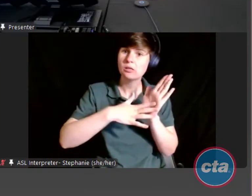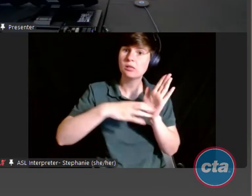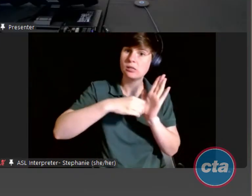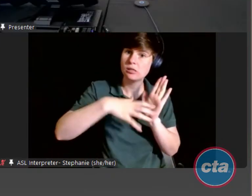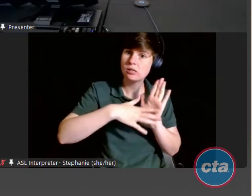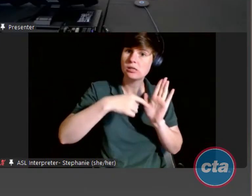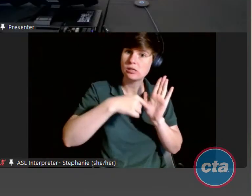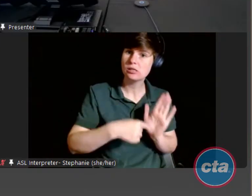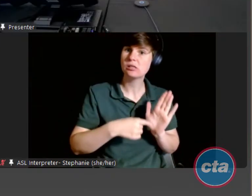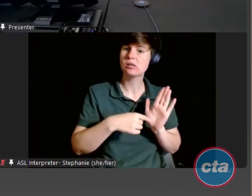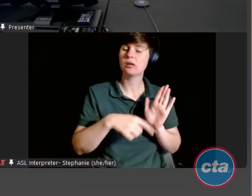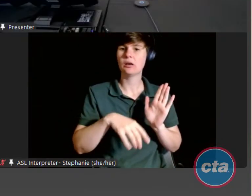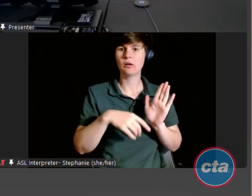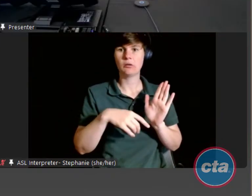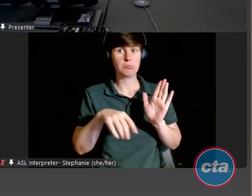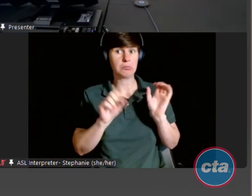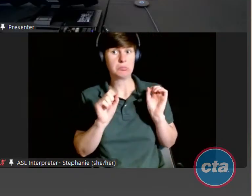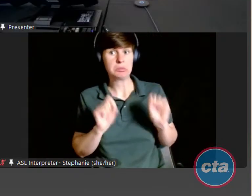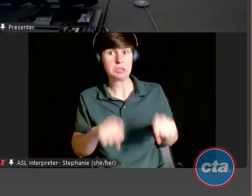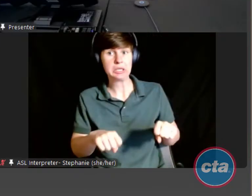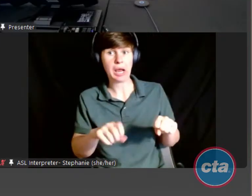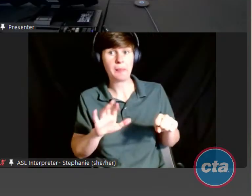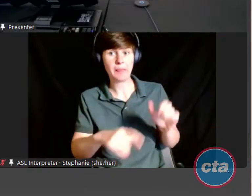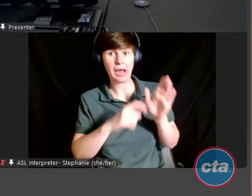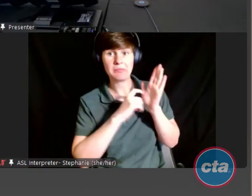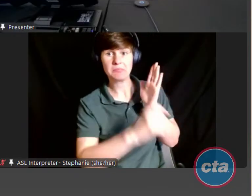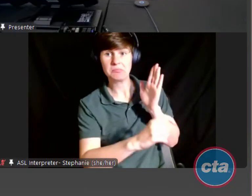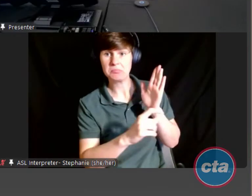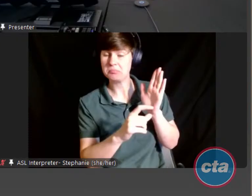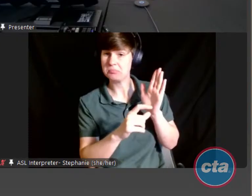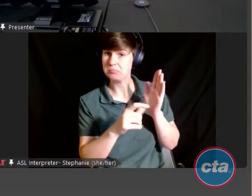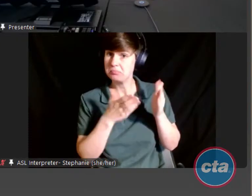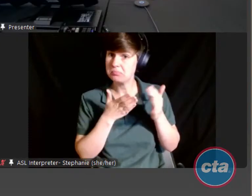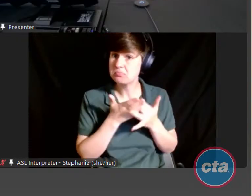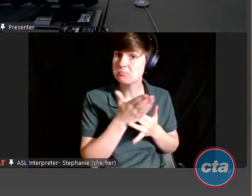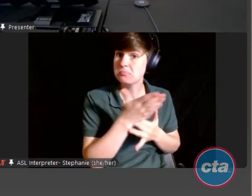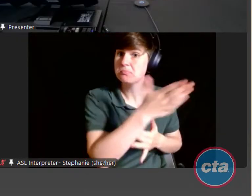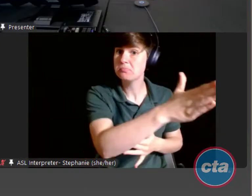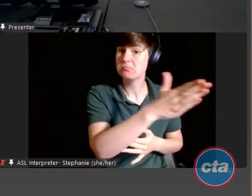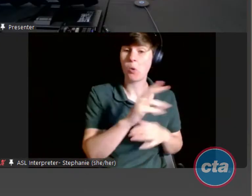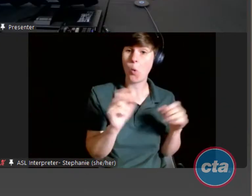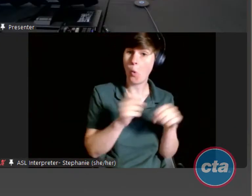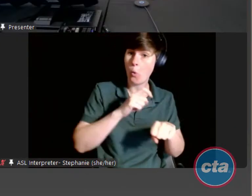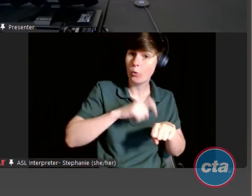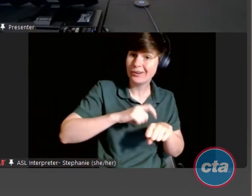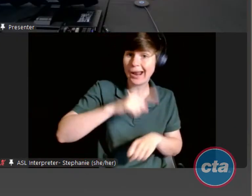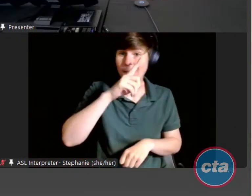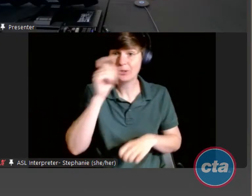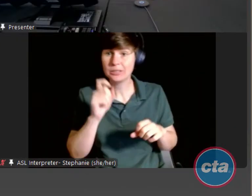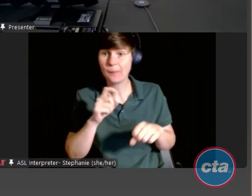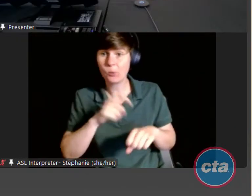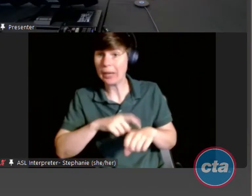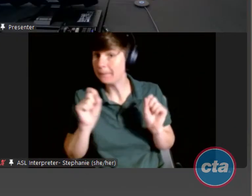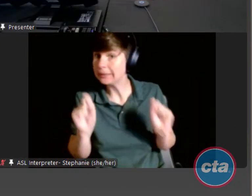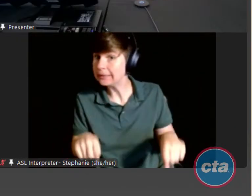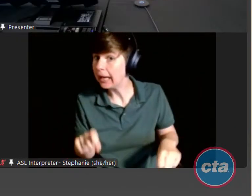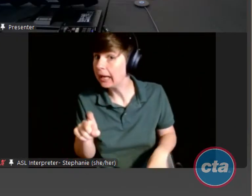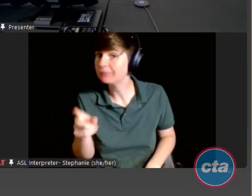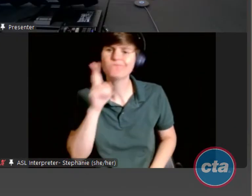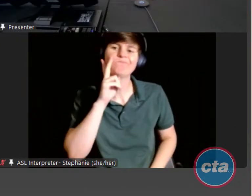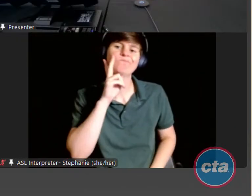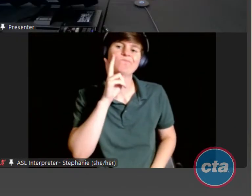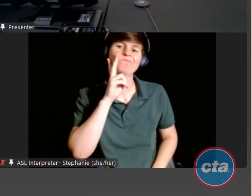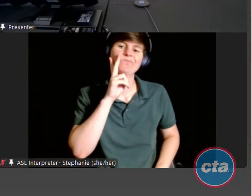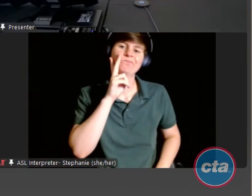decals survive a Chicago winter followed by a Chicago summer? So our tentative timeline here